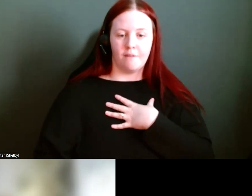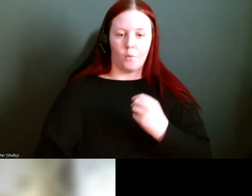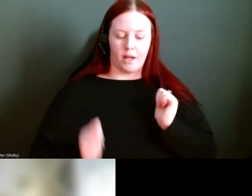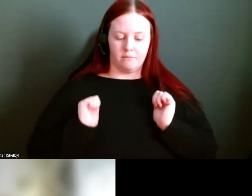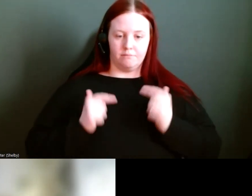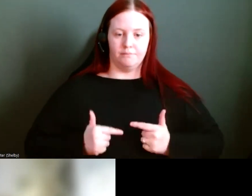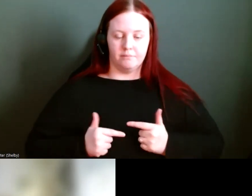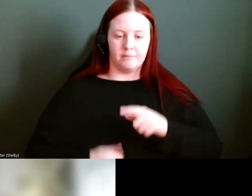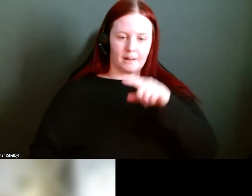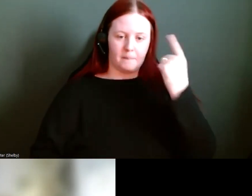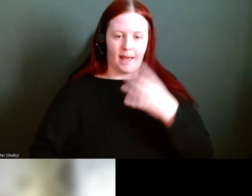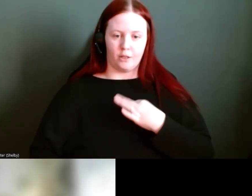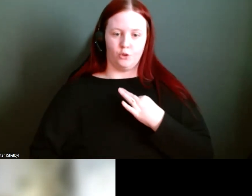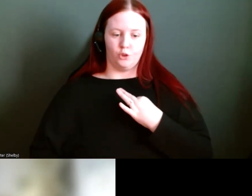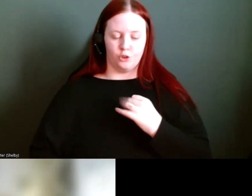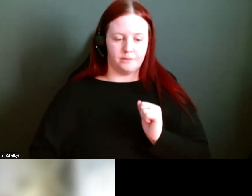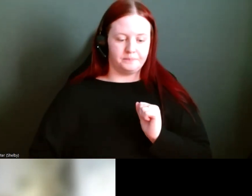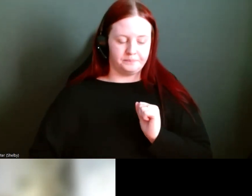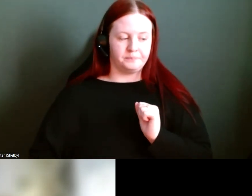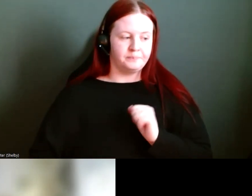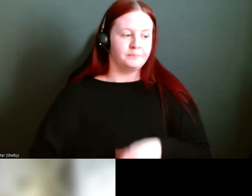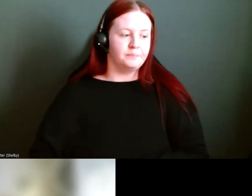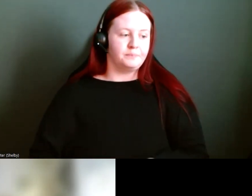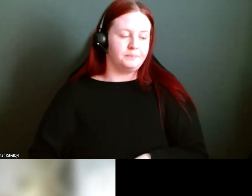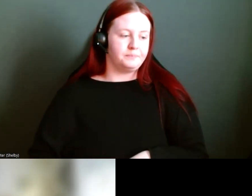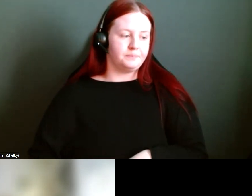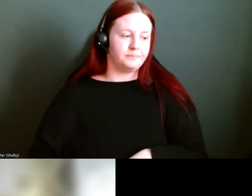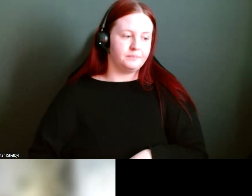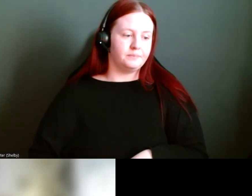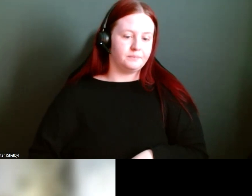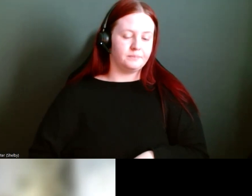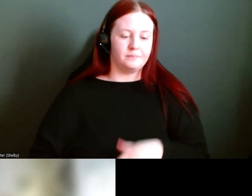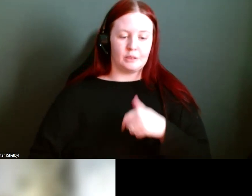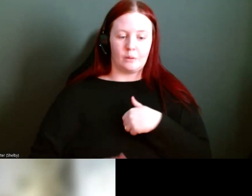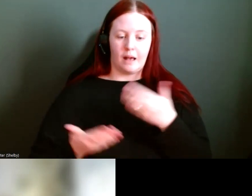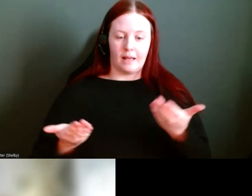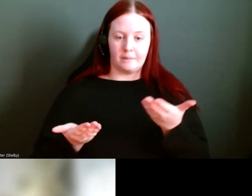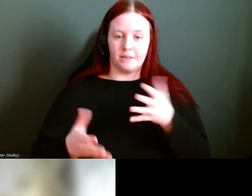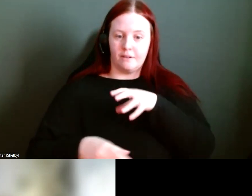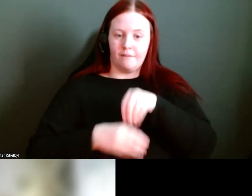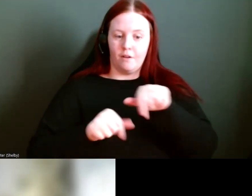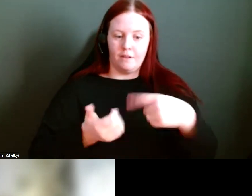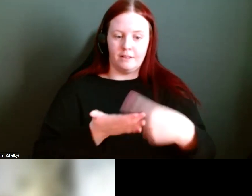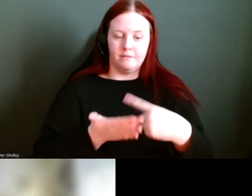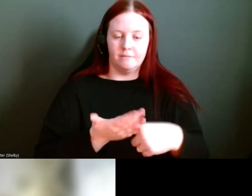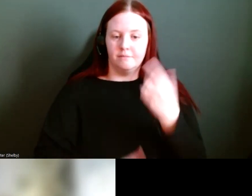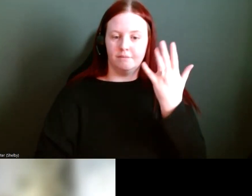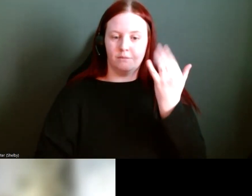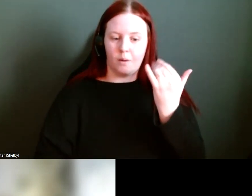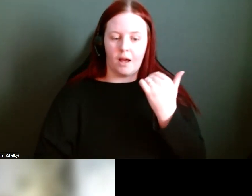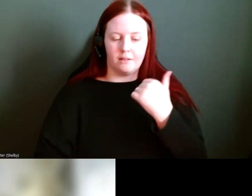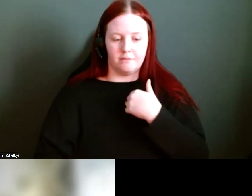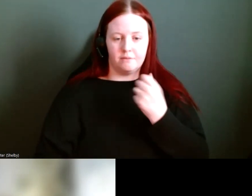shirt underneath today. I come to this conversation with lots of